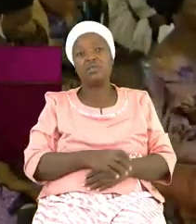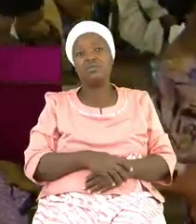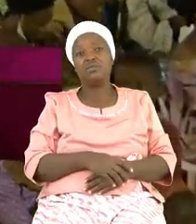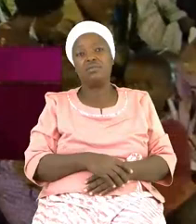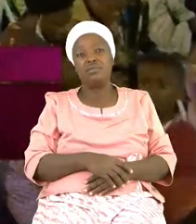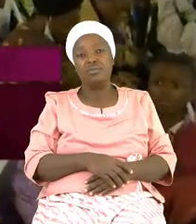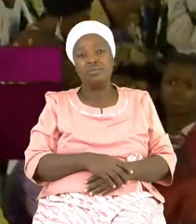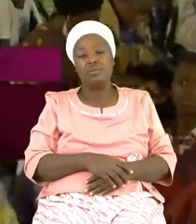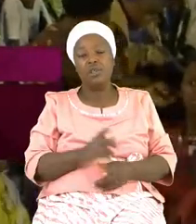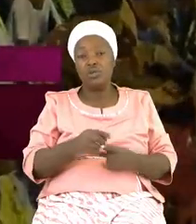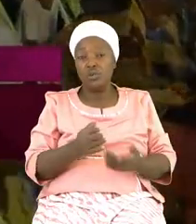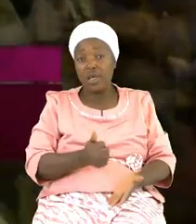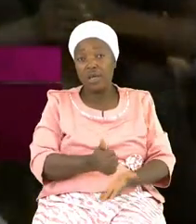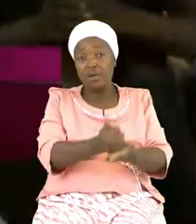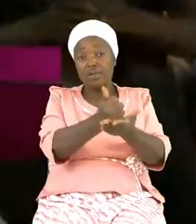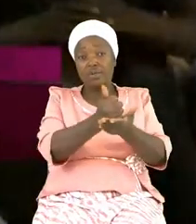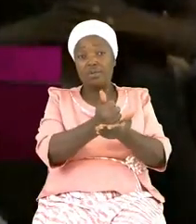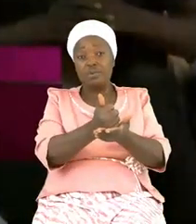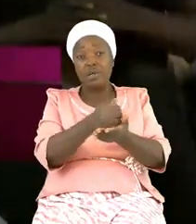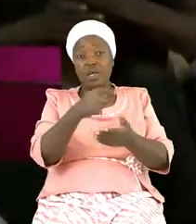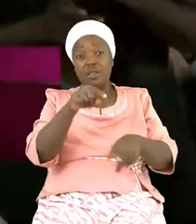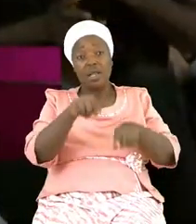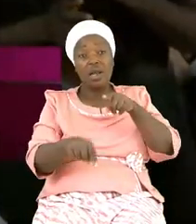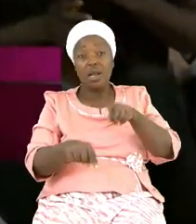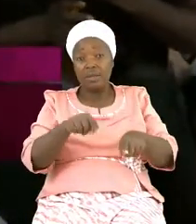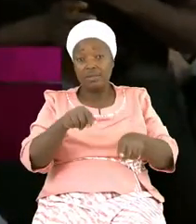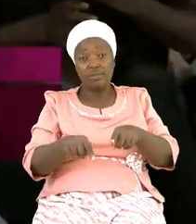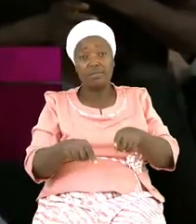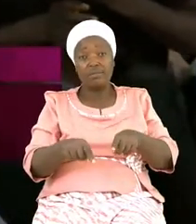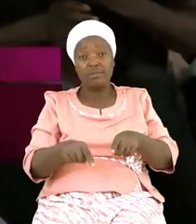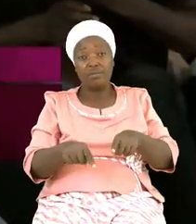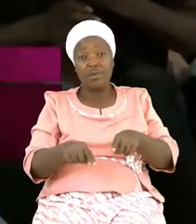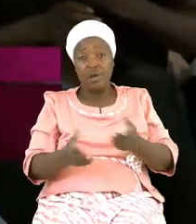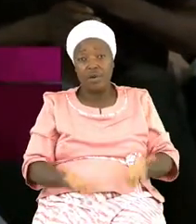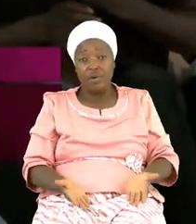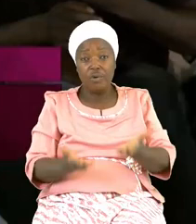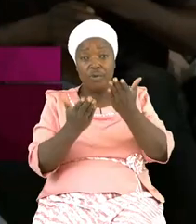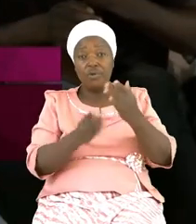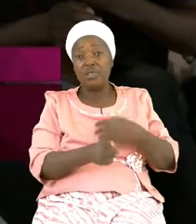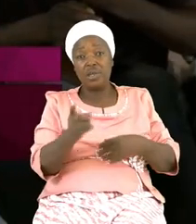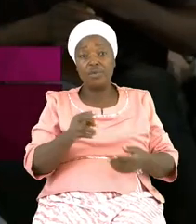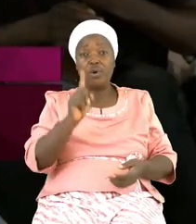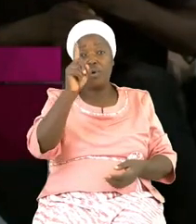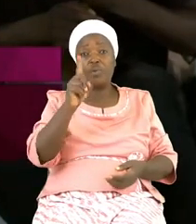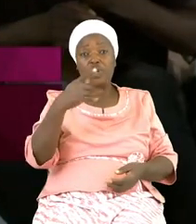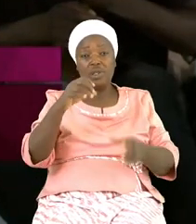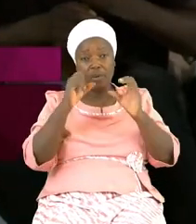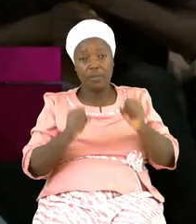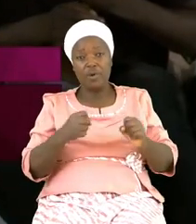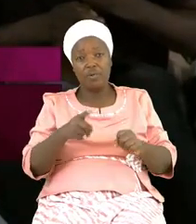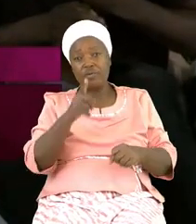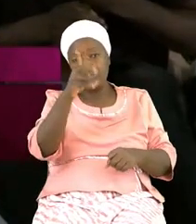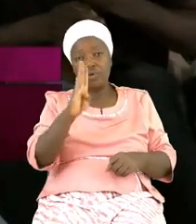You help the lame, raise them up, the power of God will strike them.